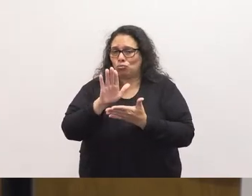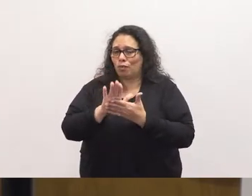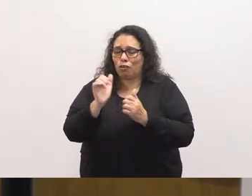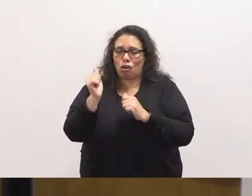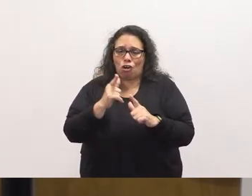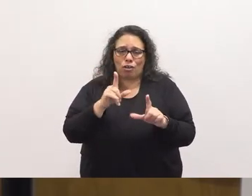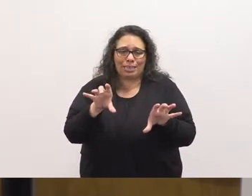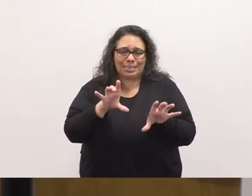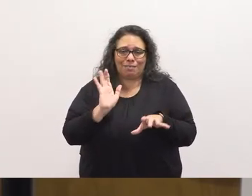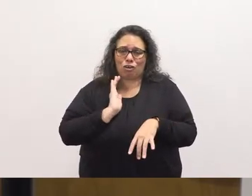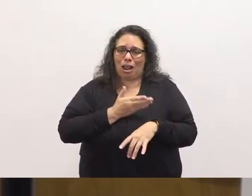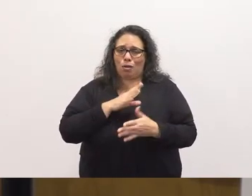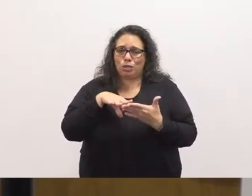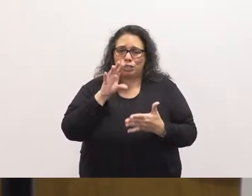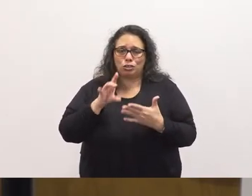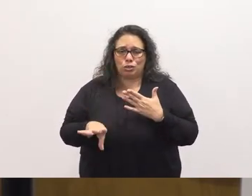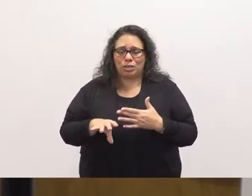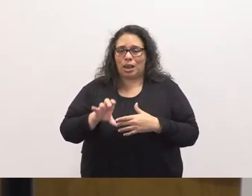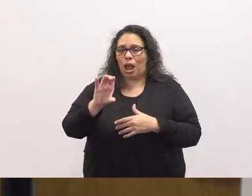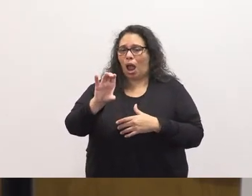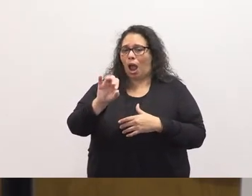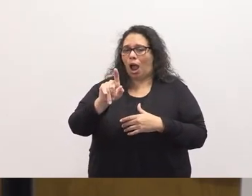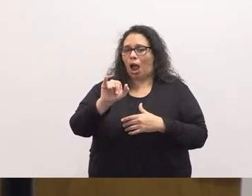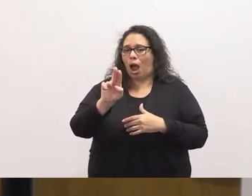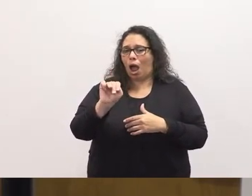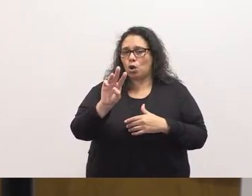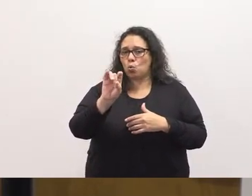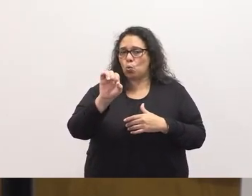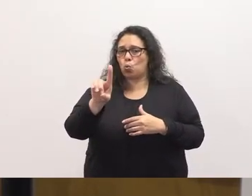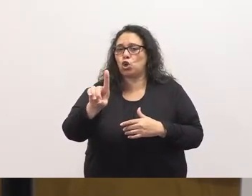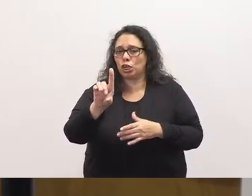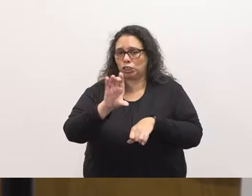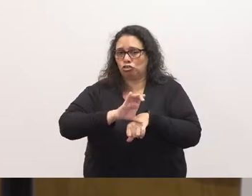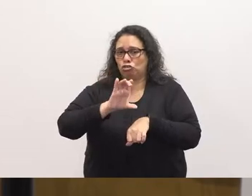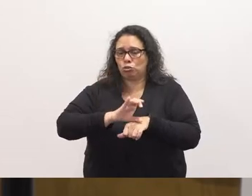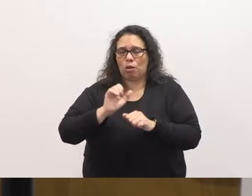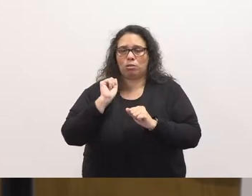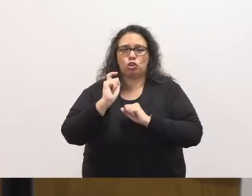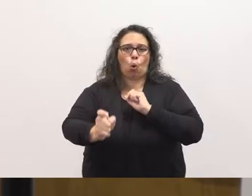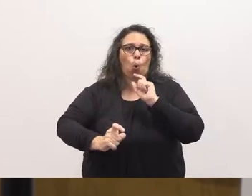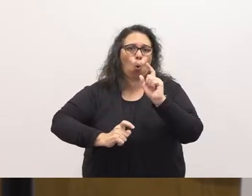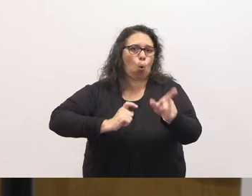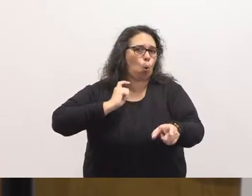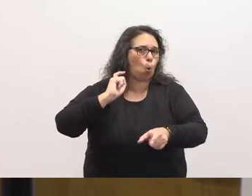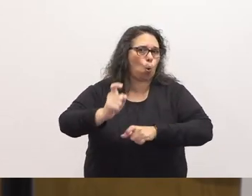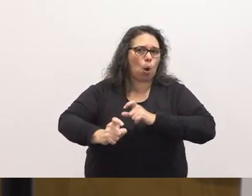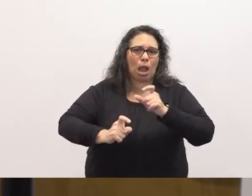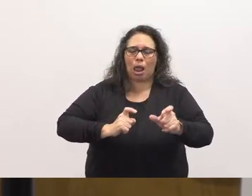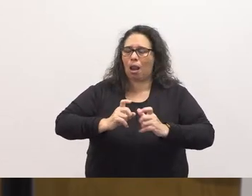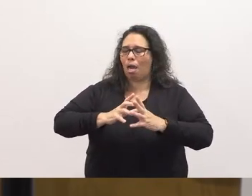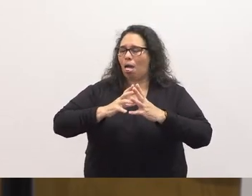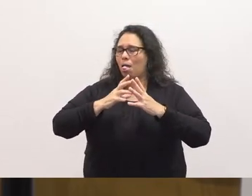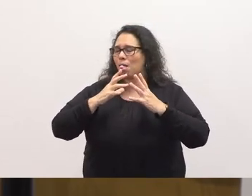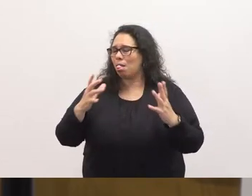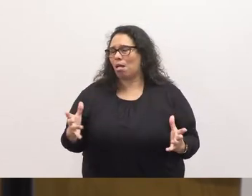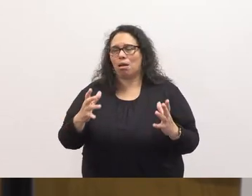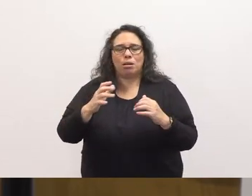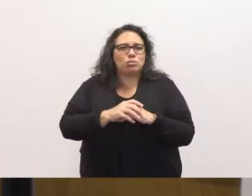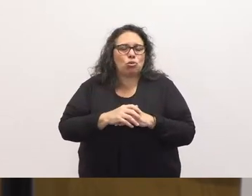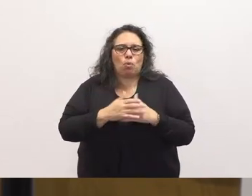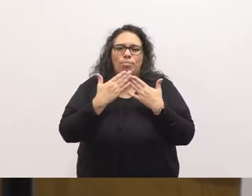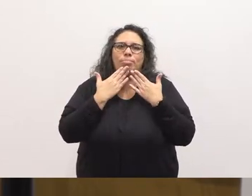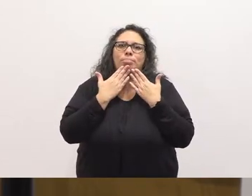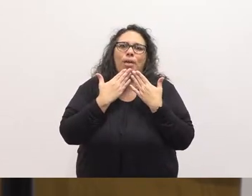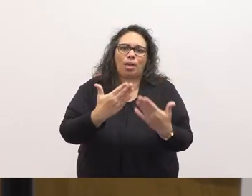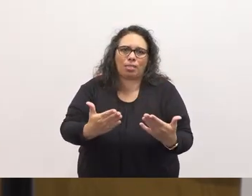students. And last but not least, Cottonwood Church, who did a lot of the donating for Al Austin's event. So just wanted to thank